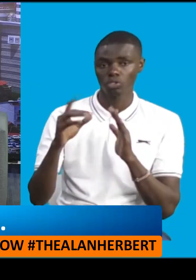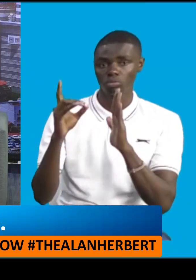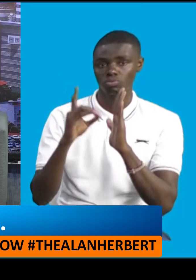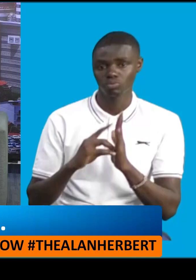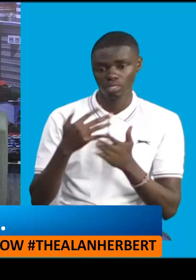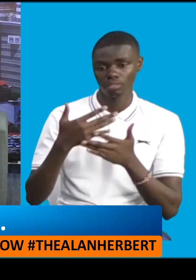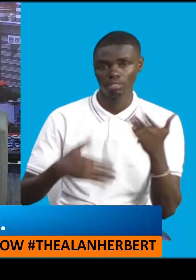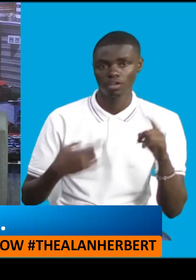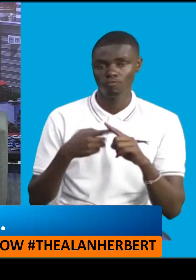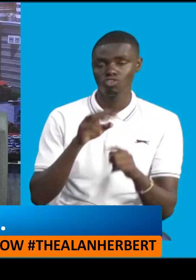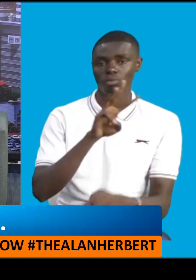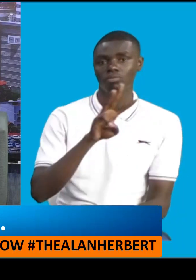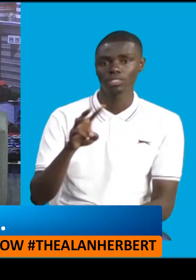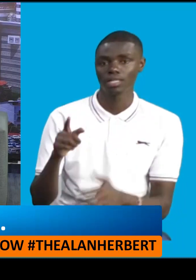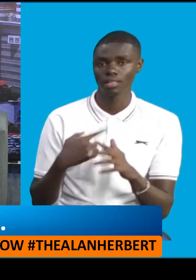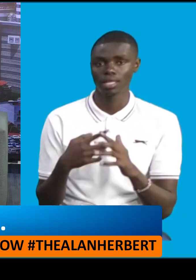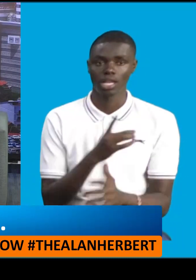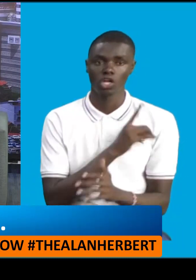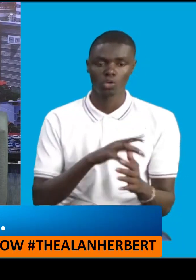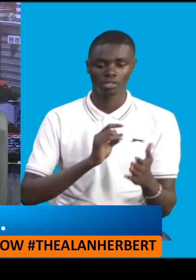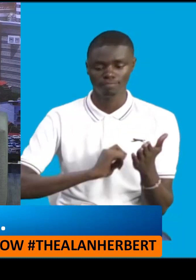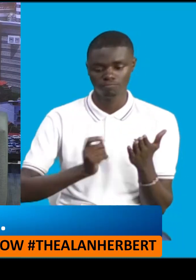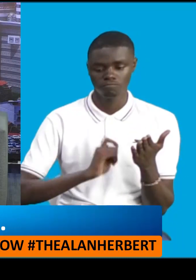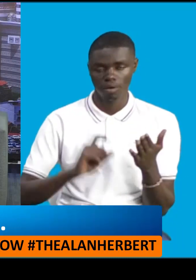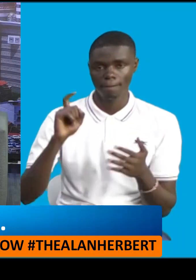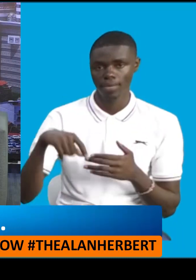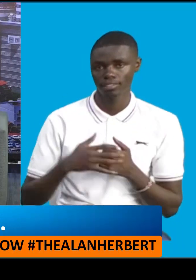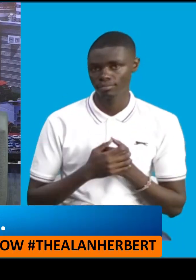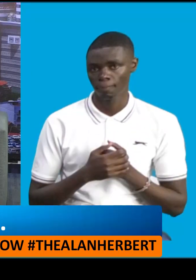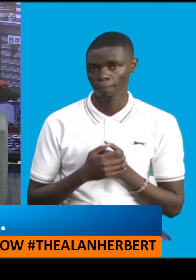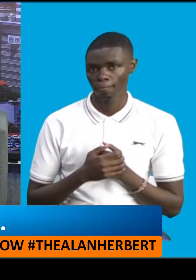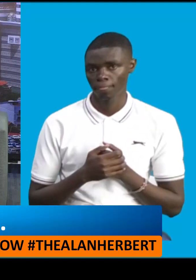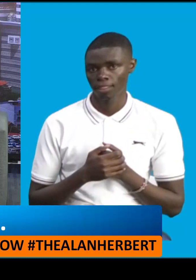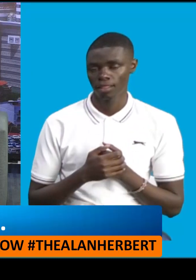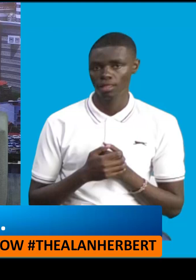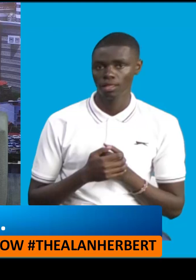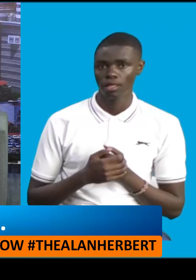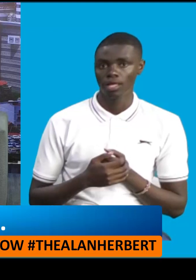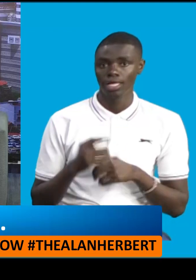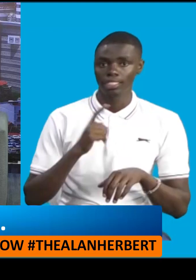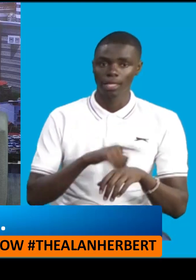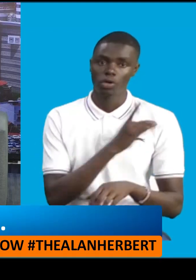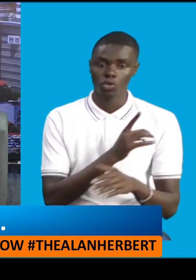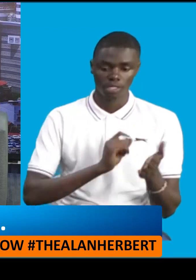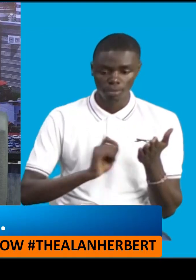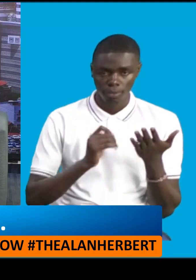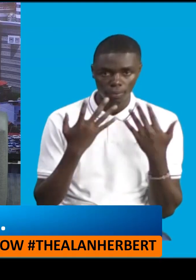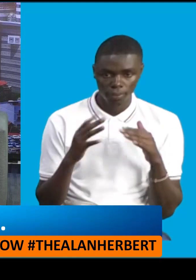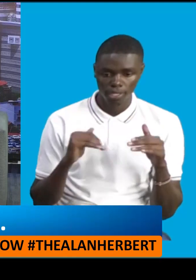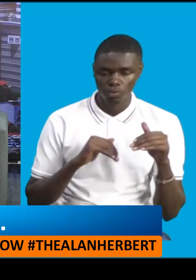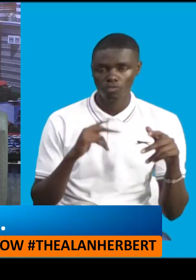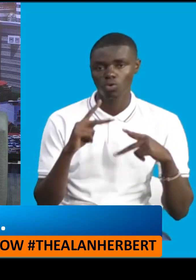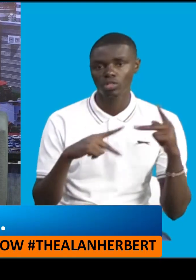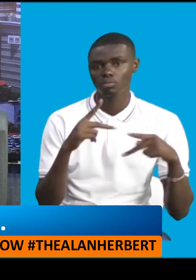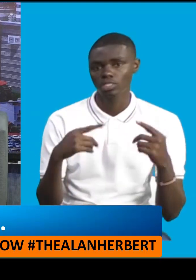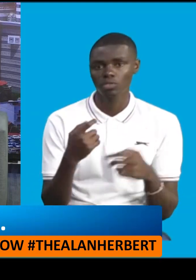Yeah. So you can download those forms from our website and have the doctor fill them. And once the doctor has filled, of course,